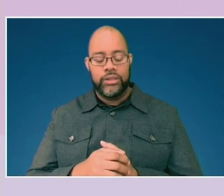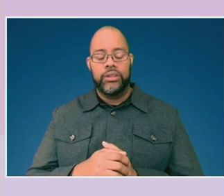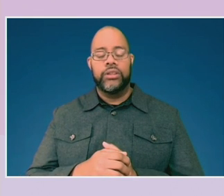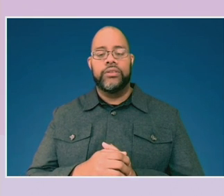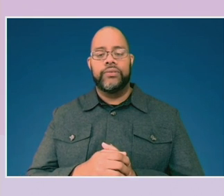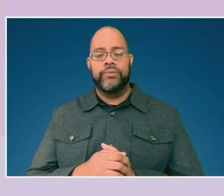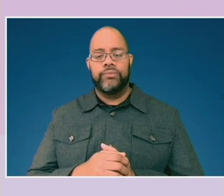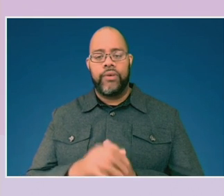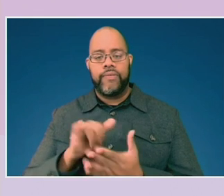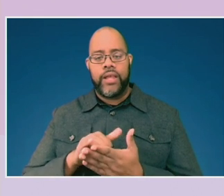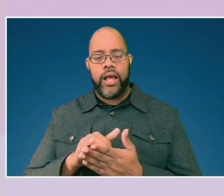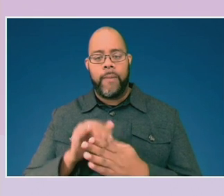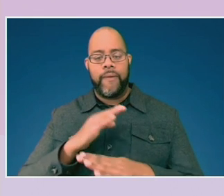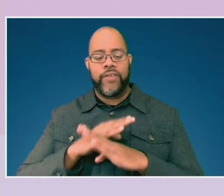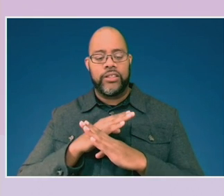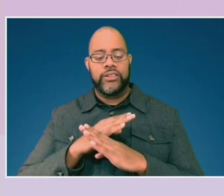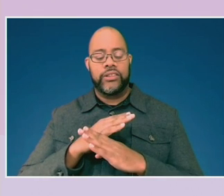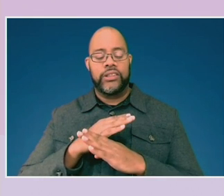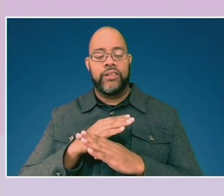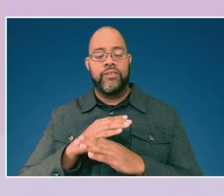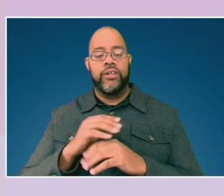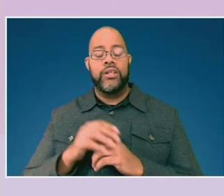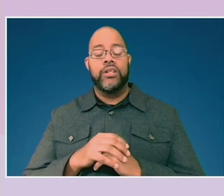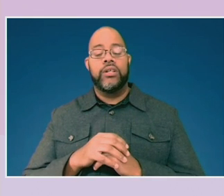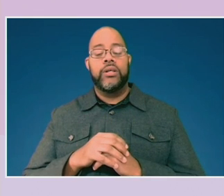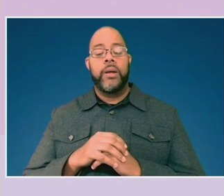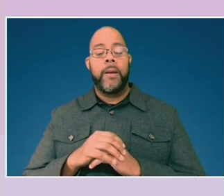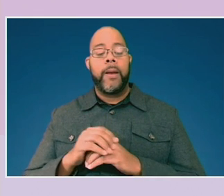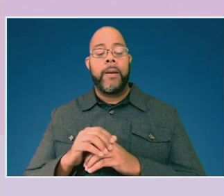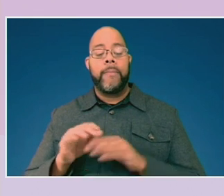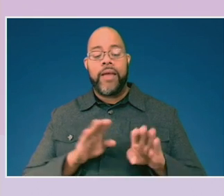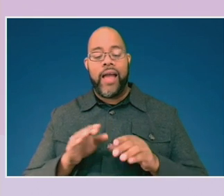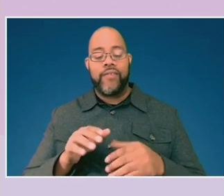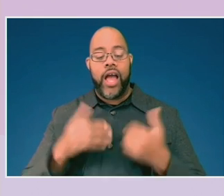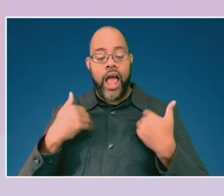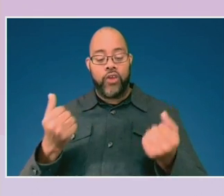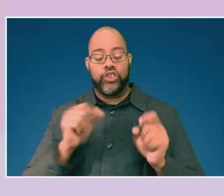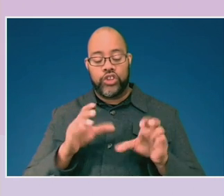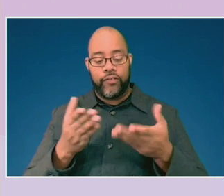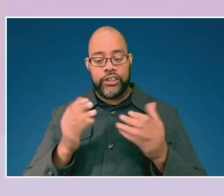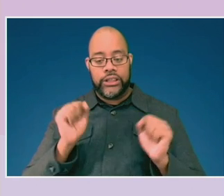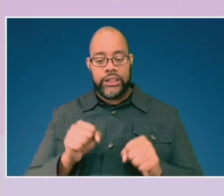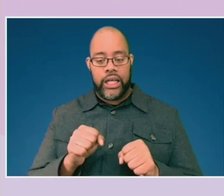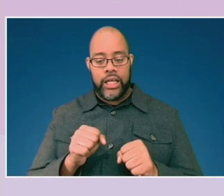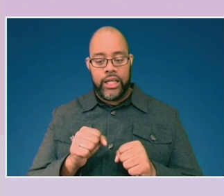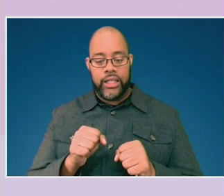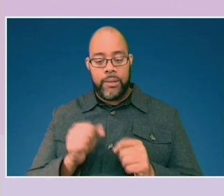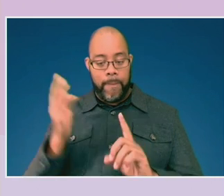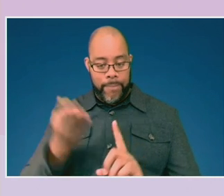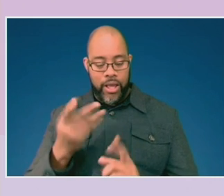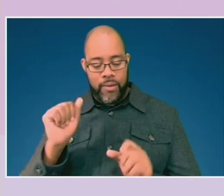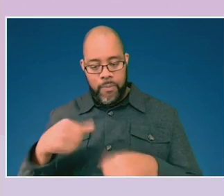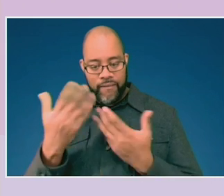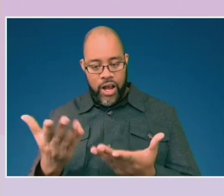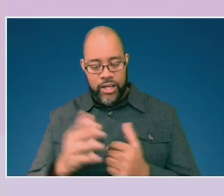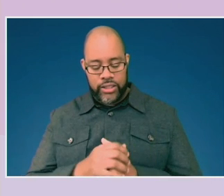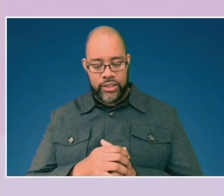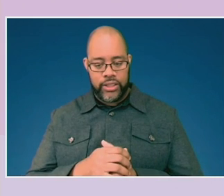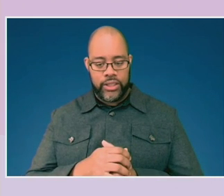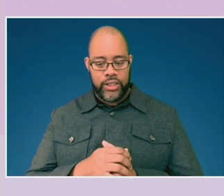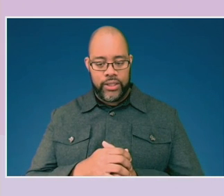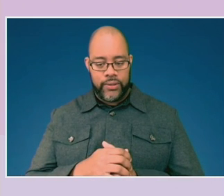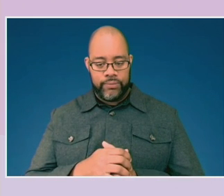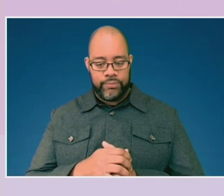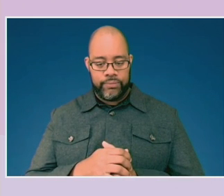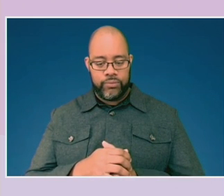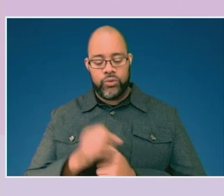that preventive behavioral health services are something that can be billed for and provided, or provided and billed for. And